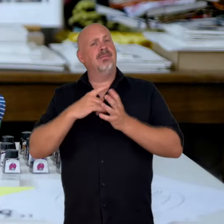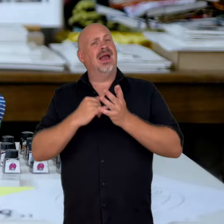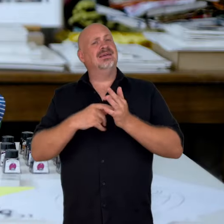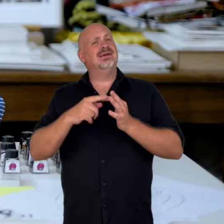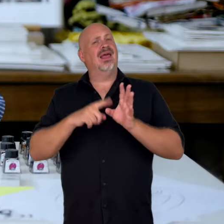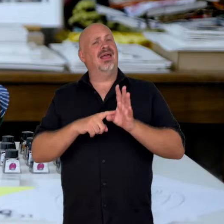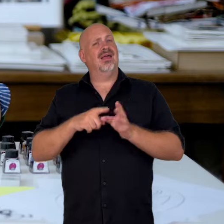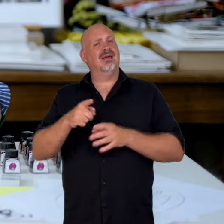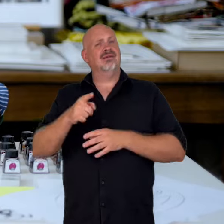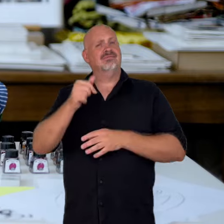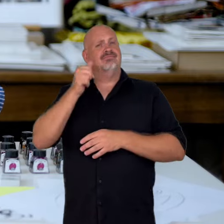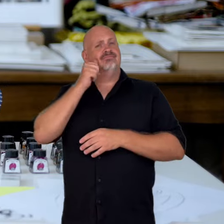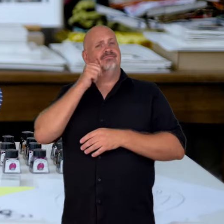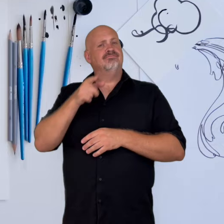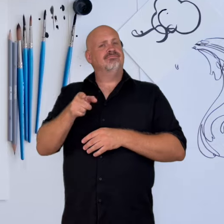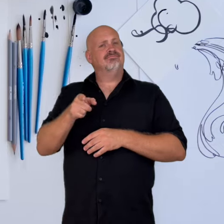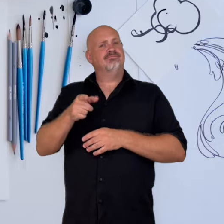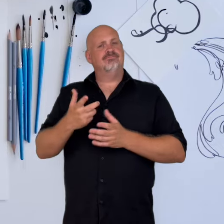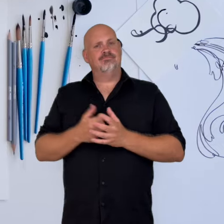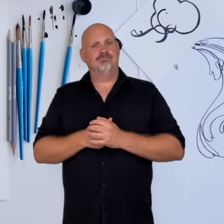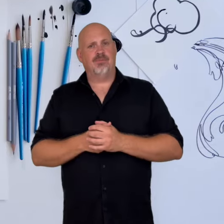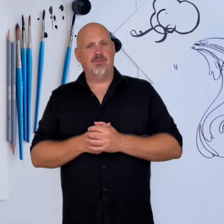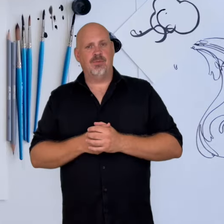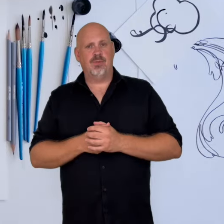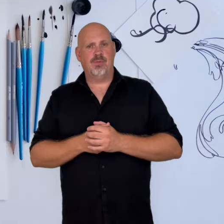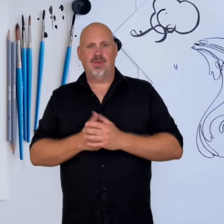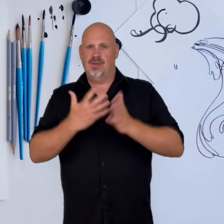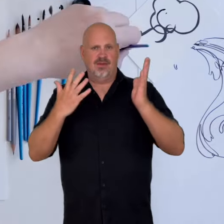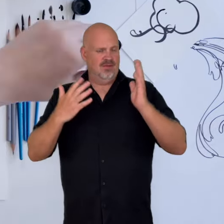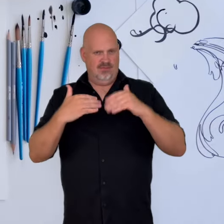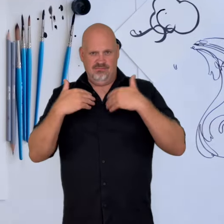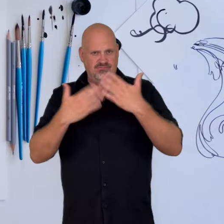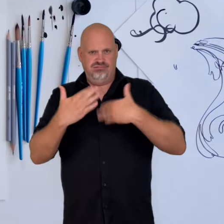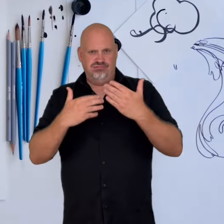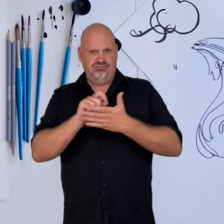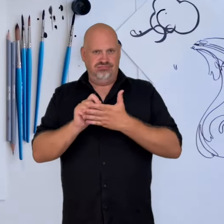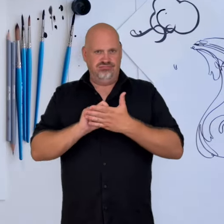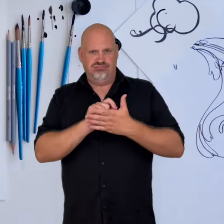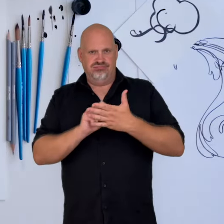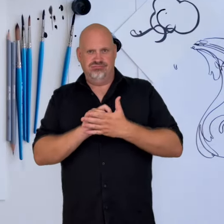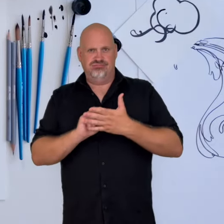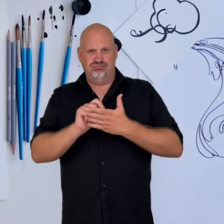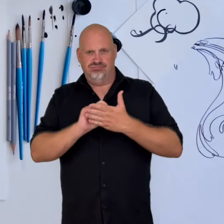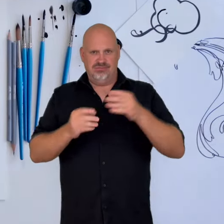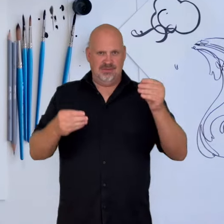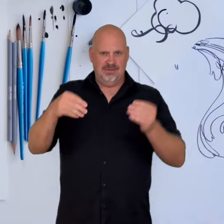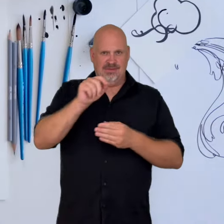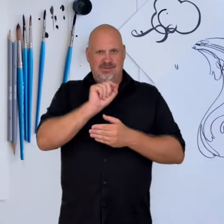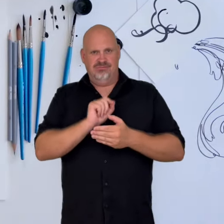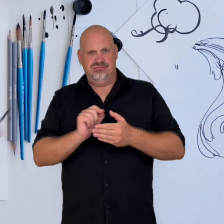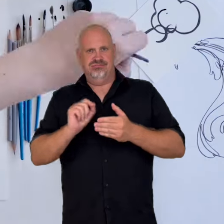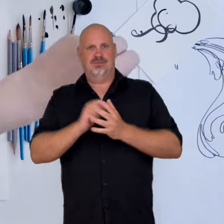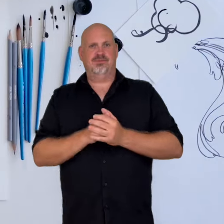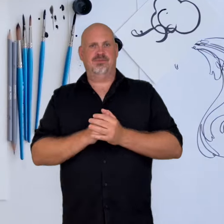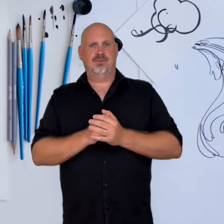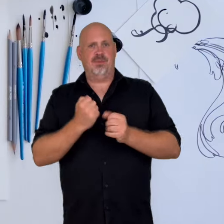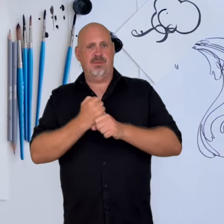And these don't all have to be the same height, but they kind of like, these are like little feathers, little teeth, and they give